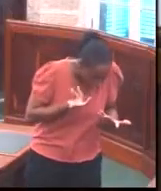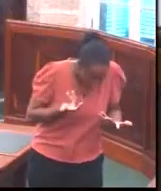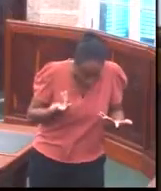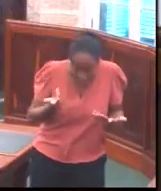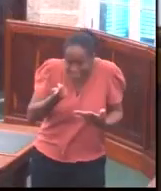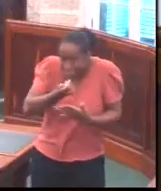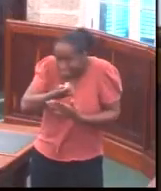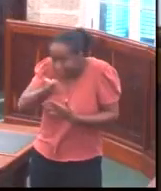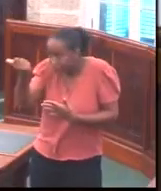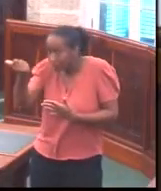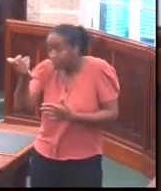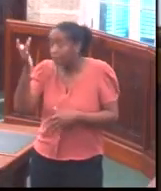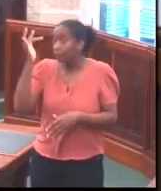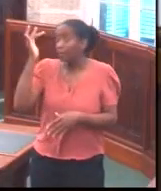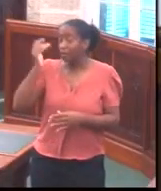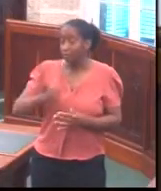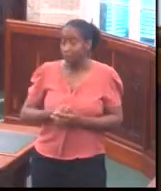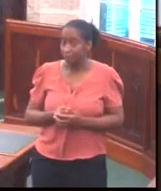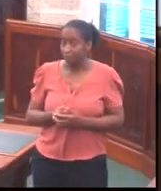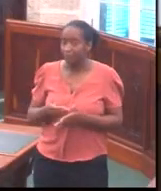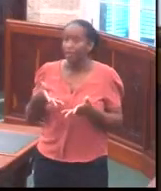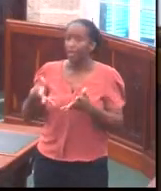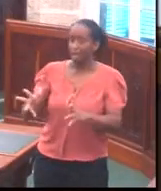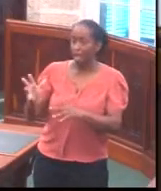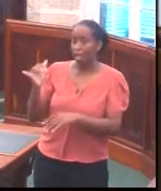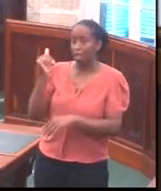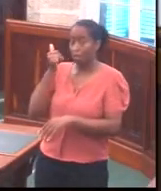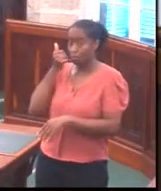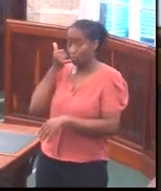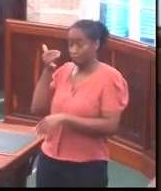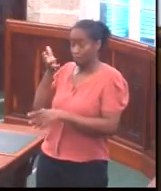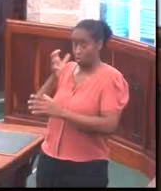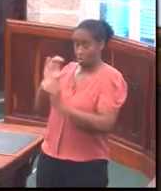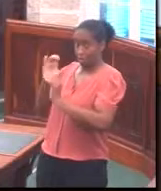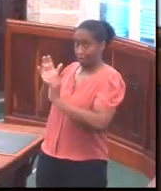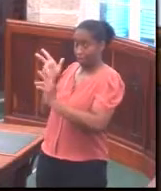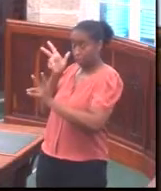because it permitted phone tapping to be done without